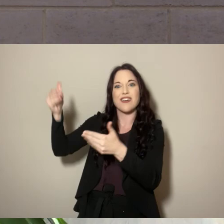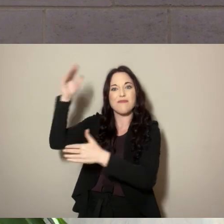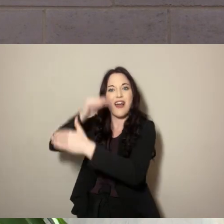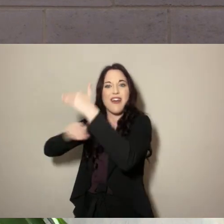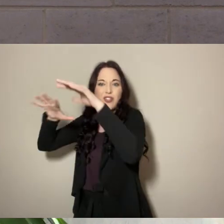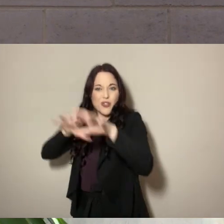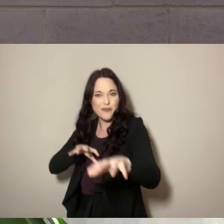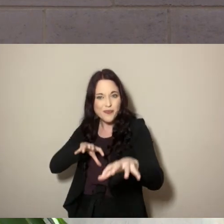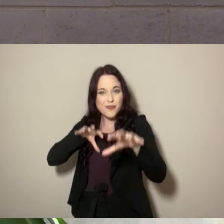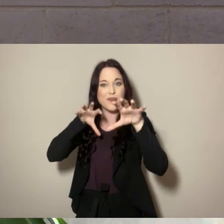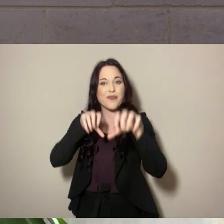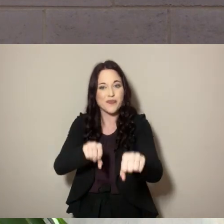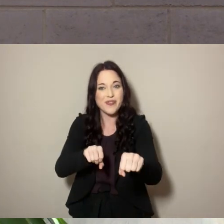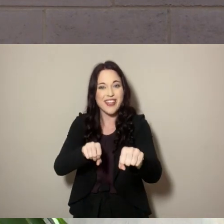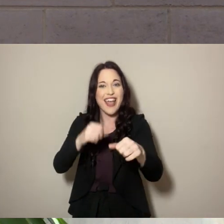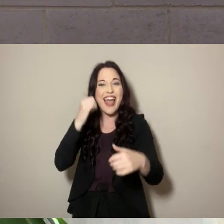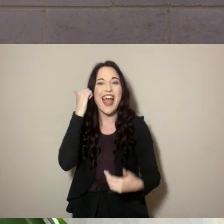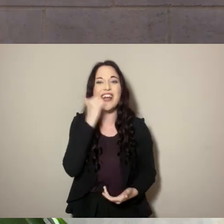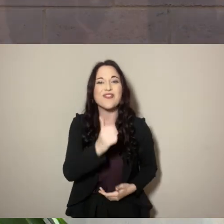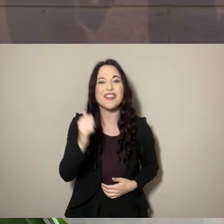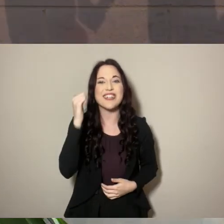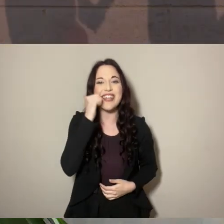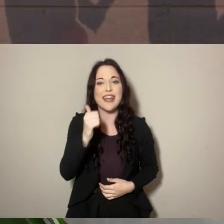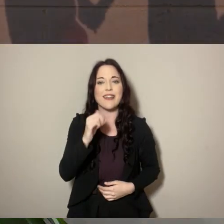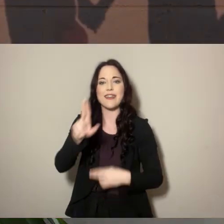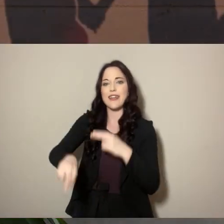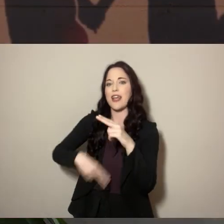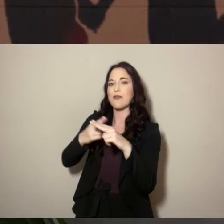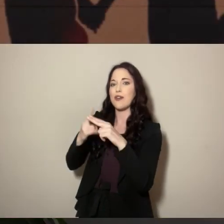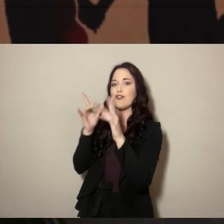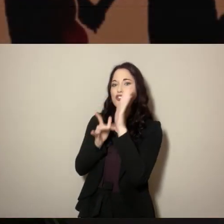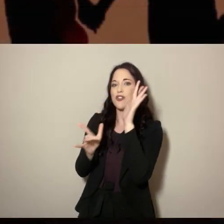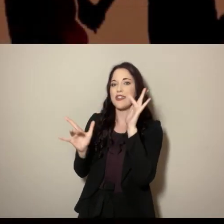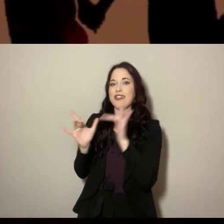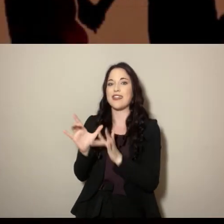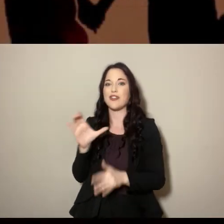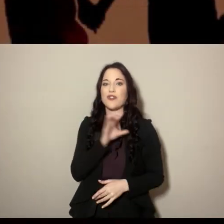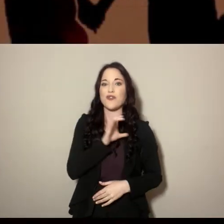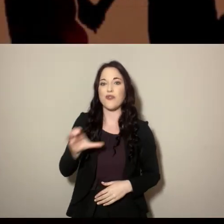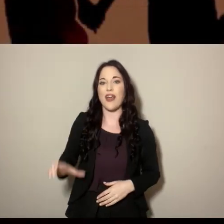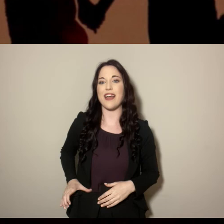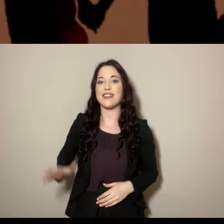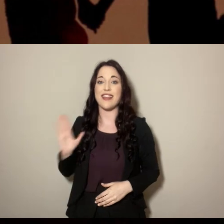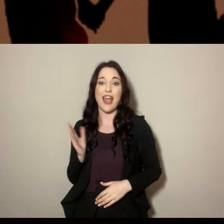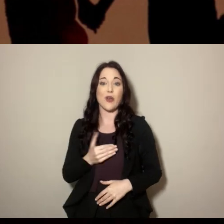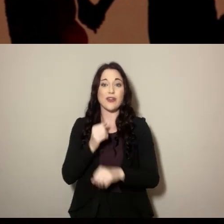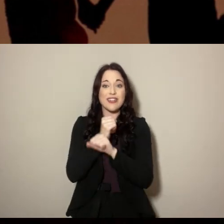Savior, and the Holy Spirit. Amen. Hallelujah. Hallelujah.